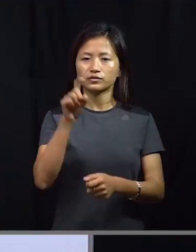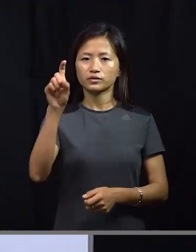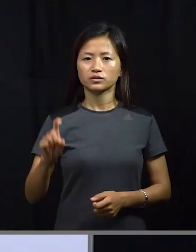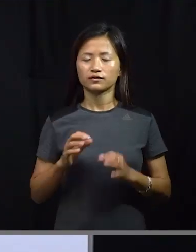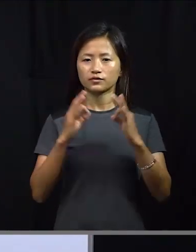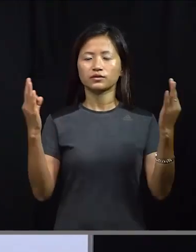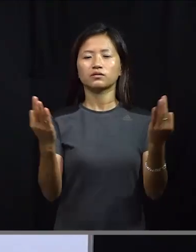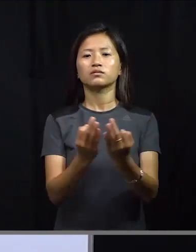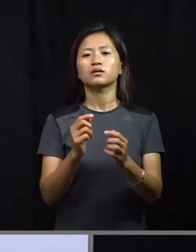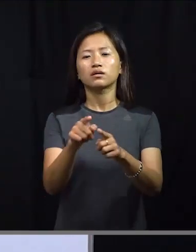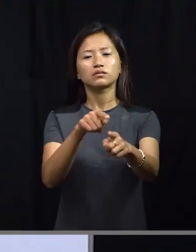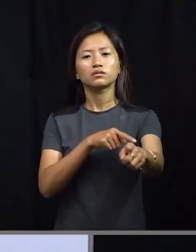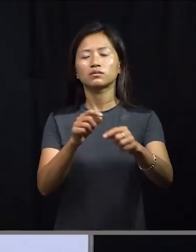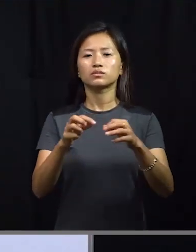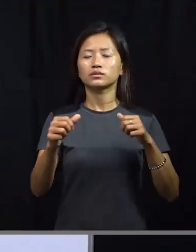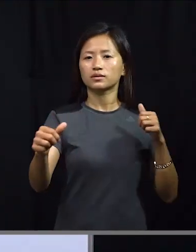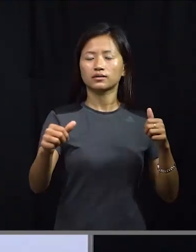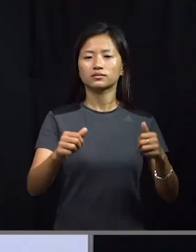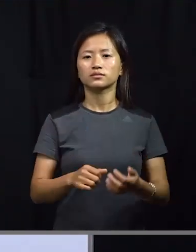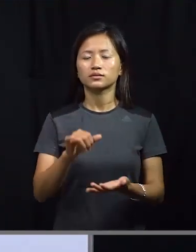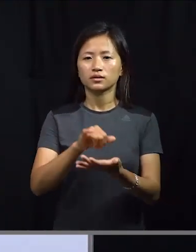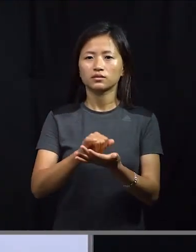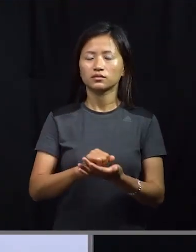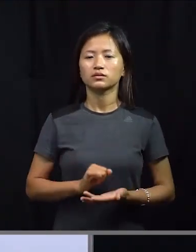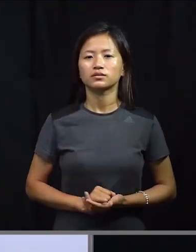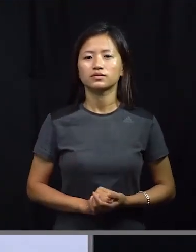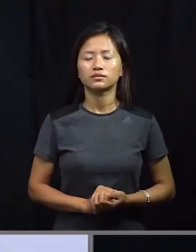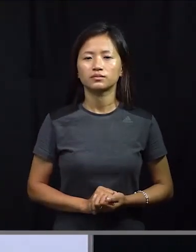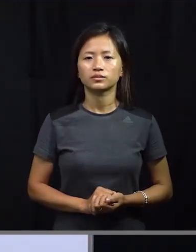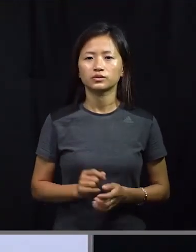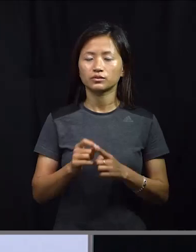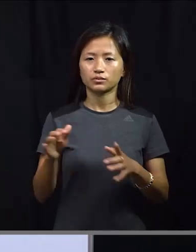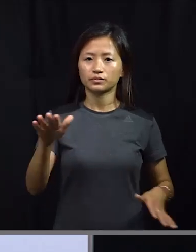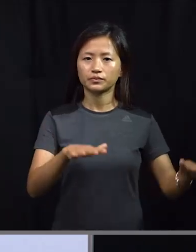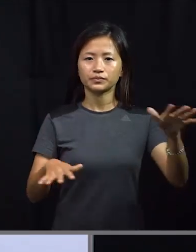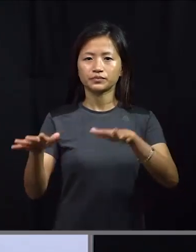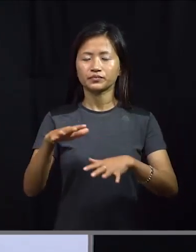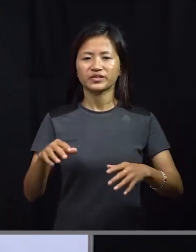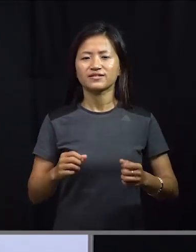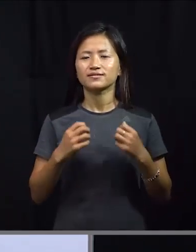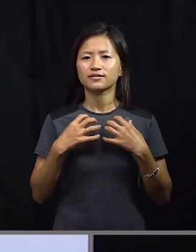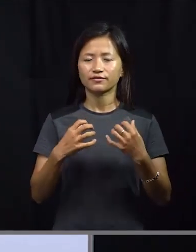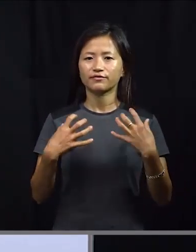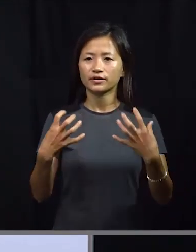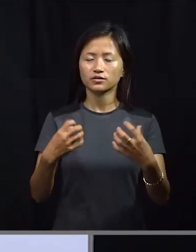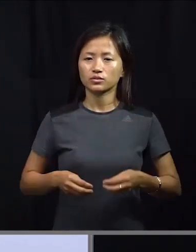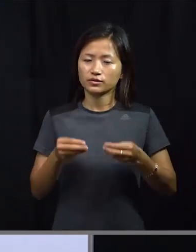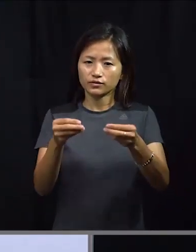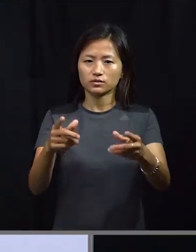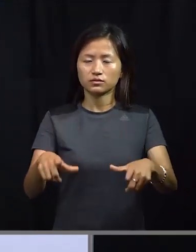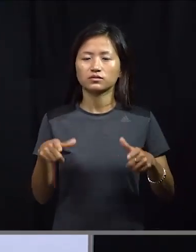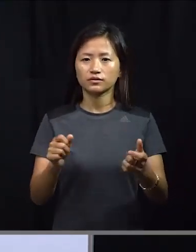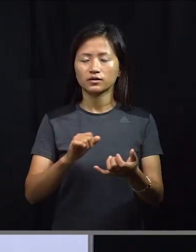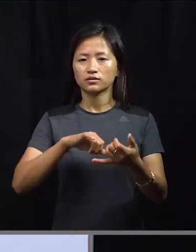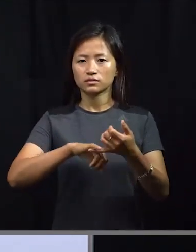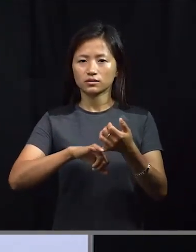the family. Along with that, okay, he also have to perform sacrifices, okay? And this